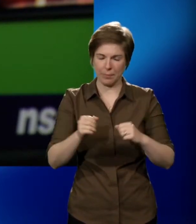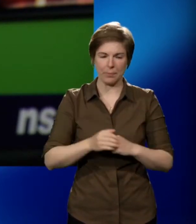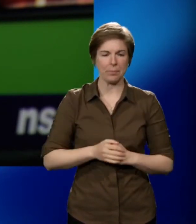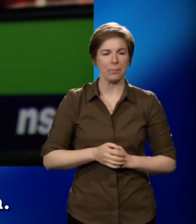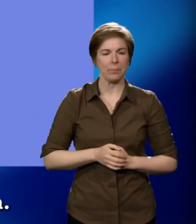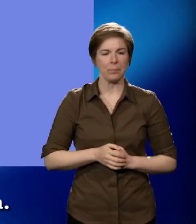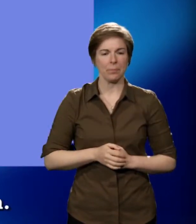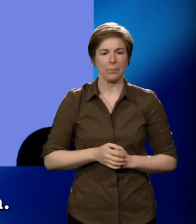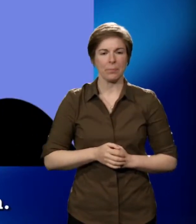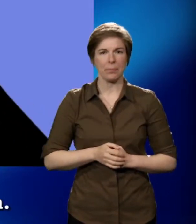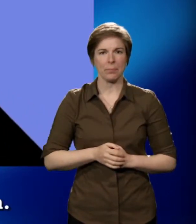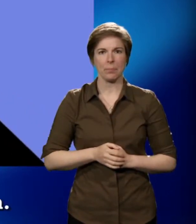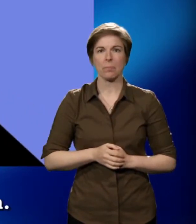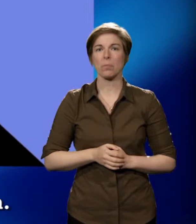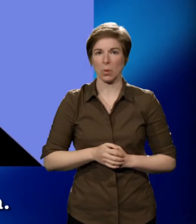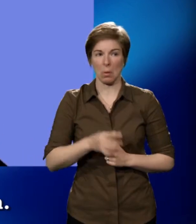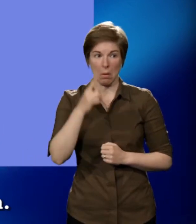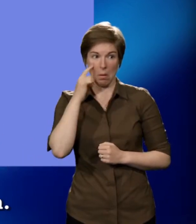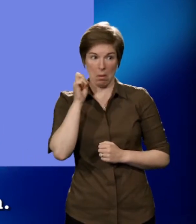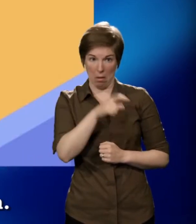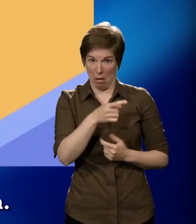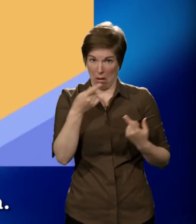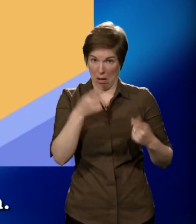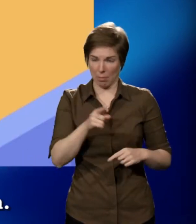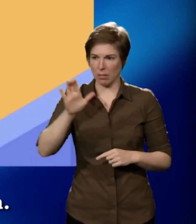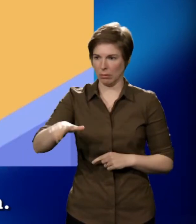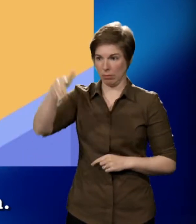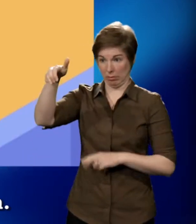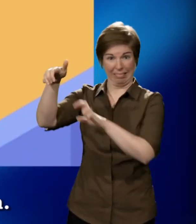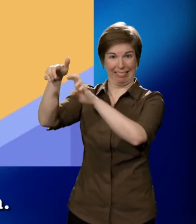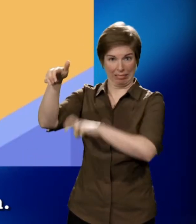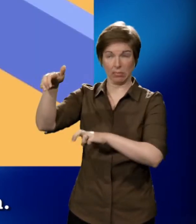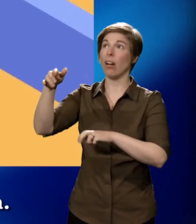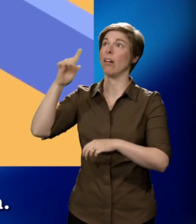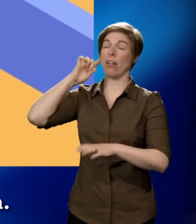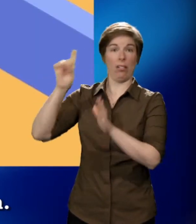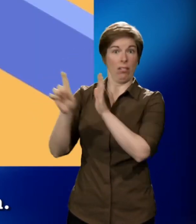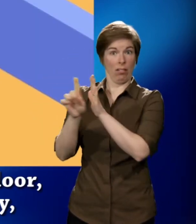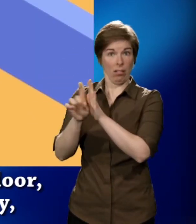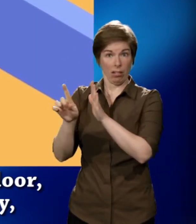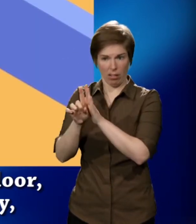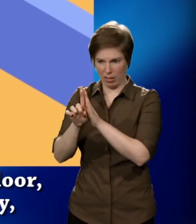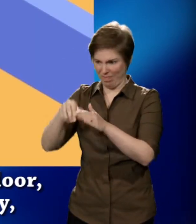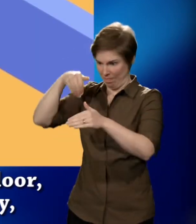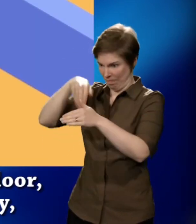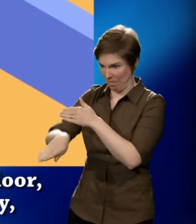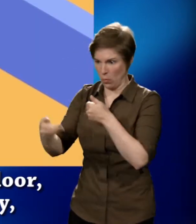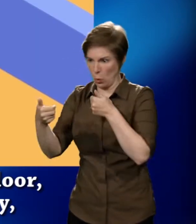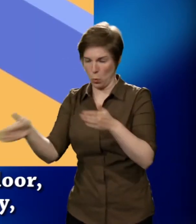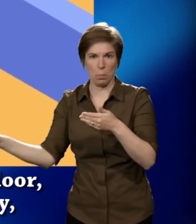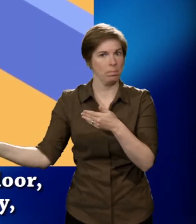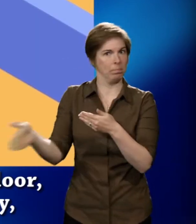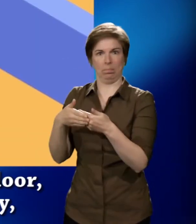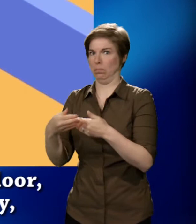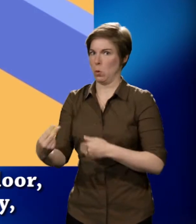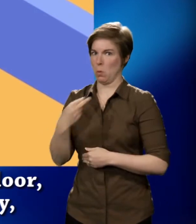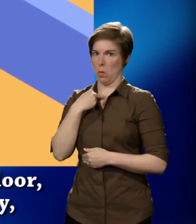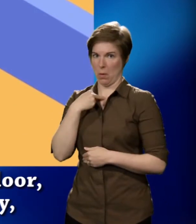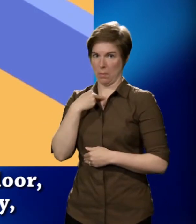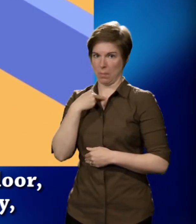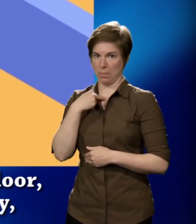inside the building. So what you should do is retreat to the nearest safe room, somewhere where you can close a